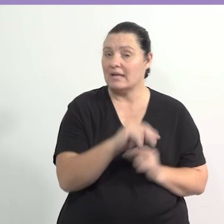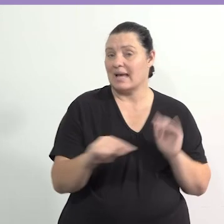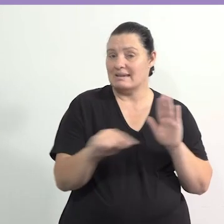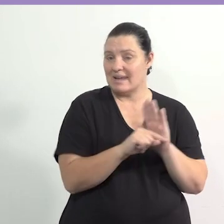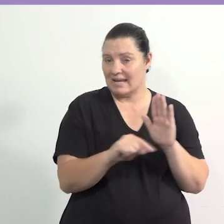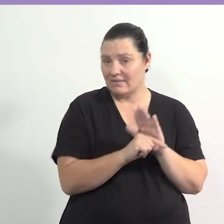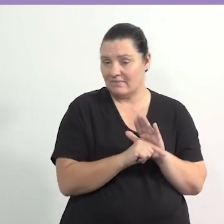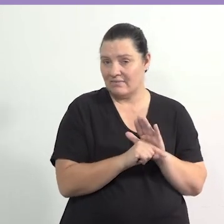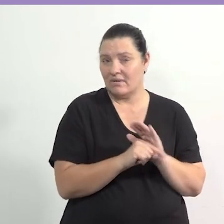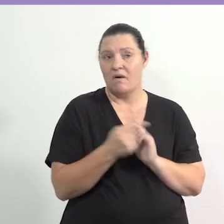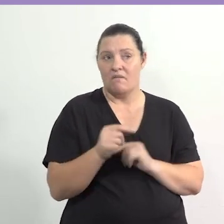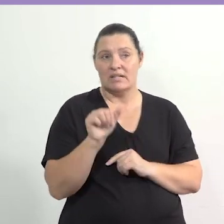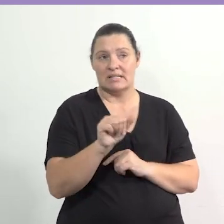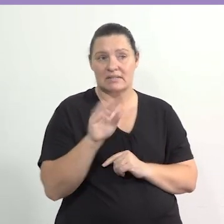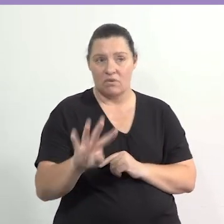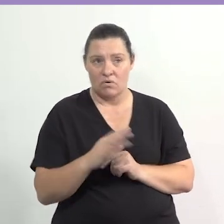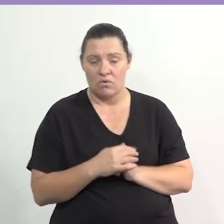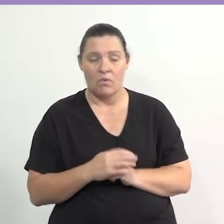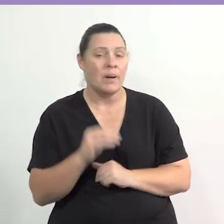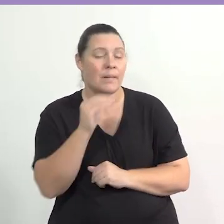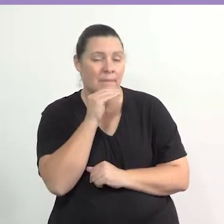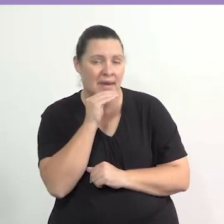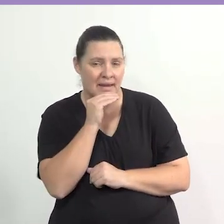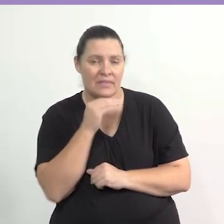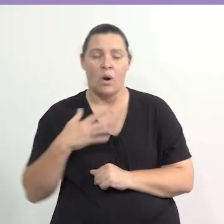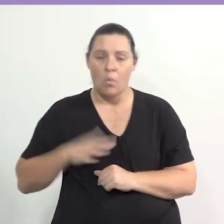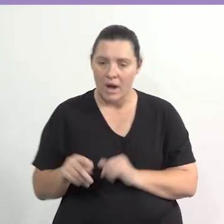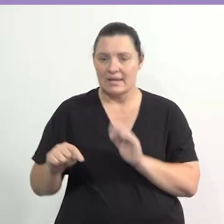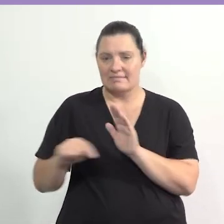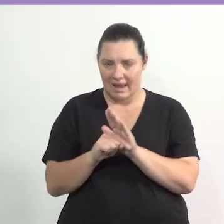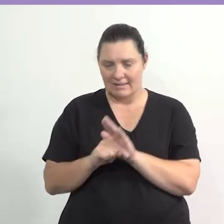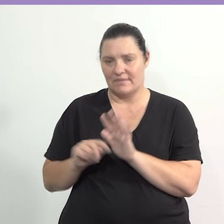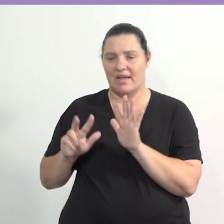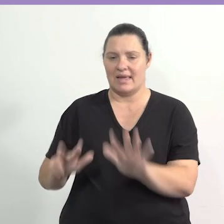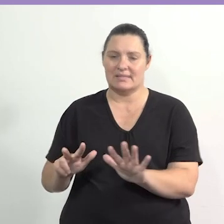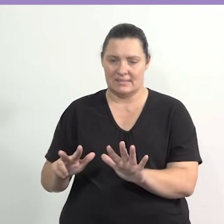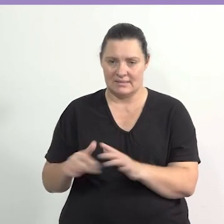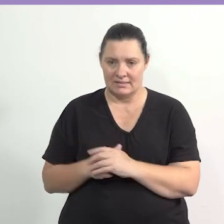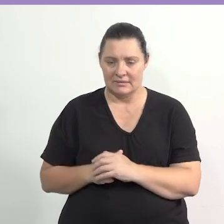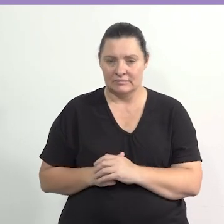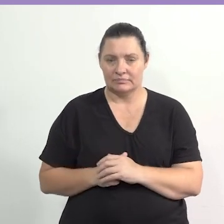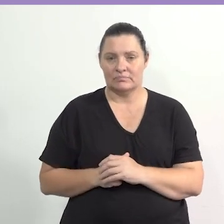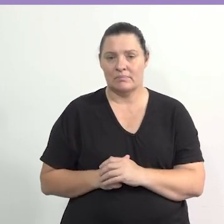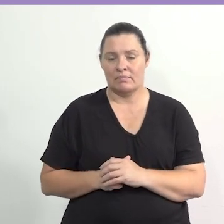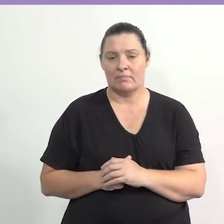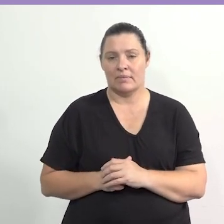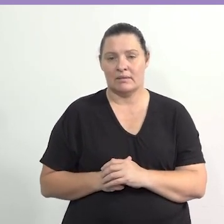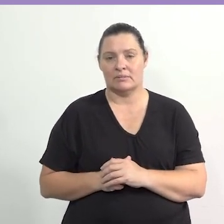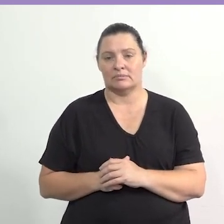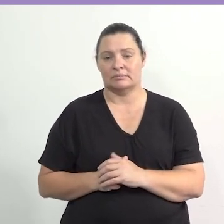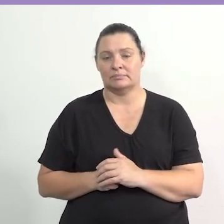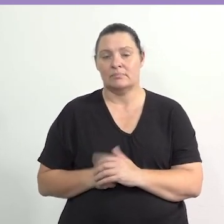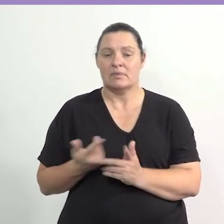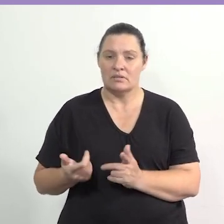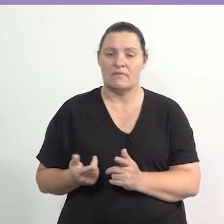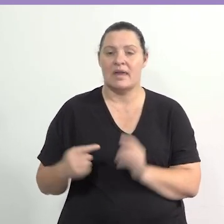asked for the negative square root of 64, that means they are looking for the negative square root of 8 multiplied by